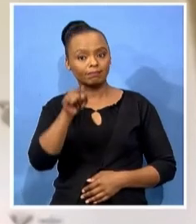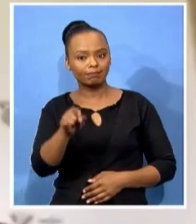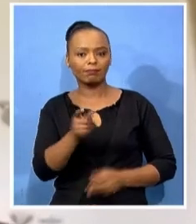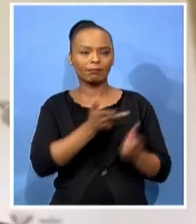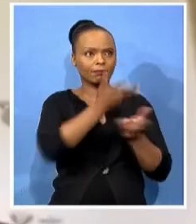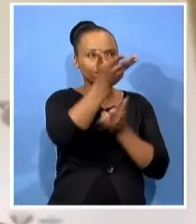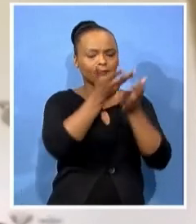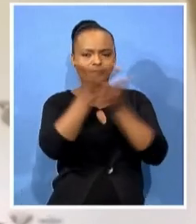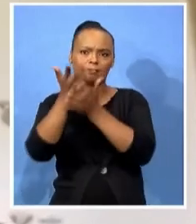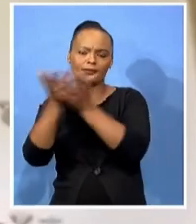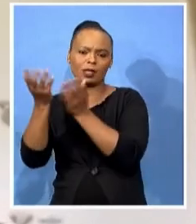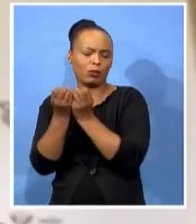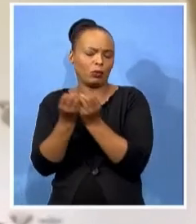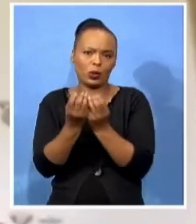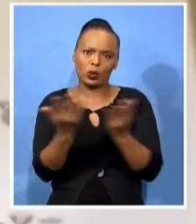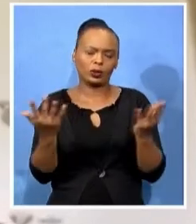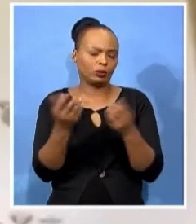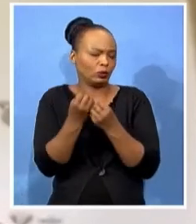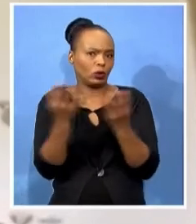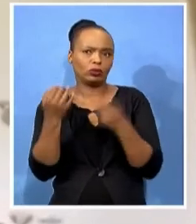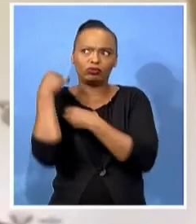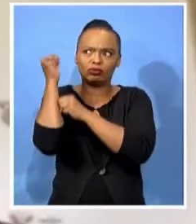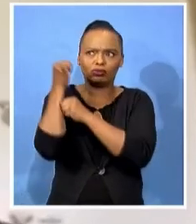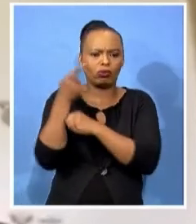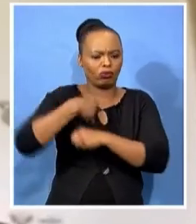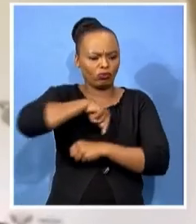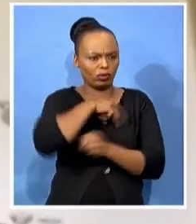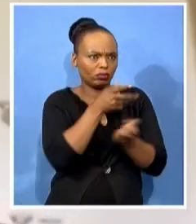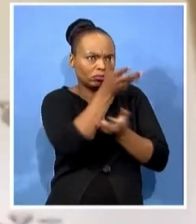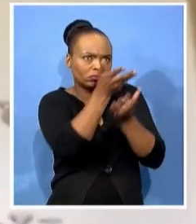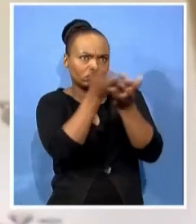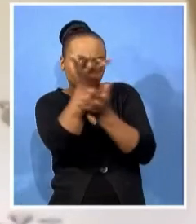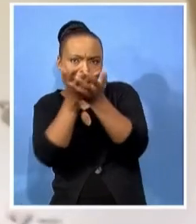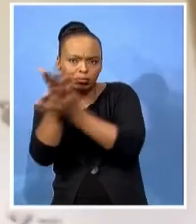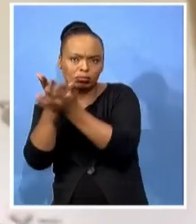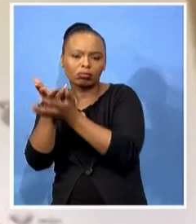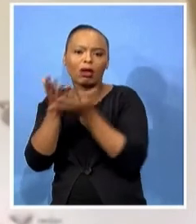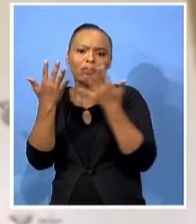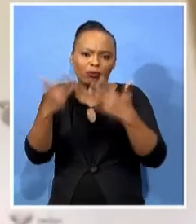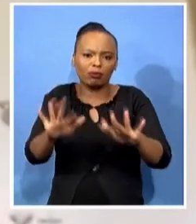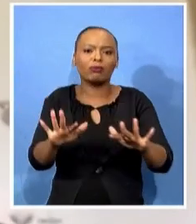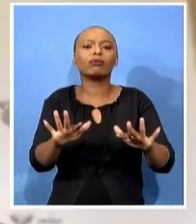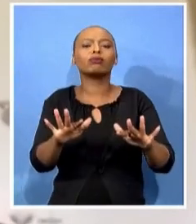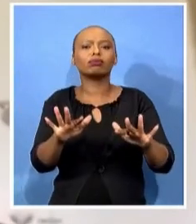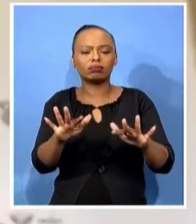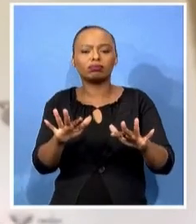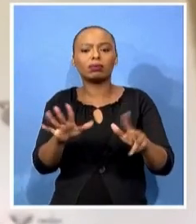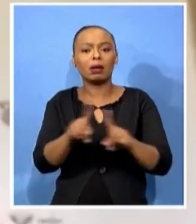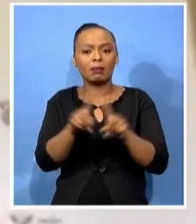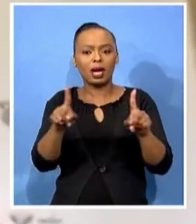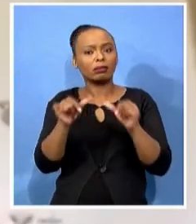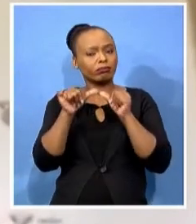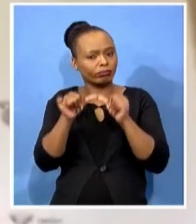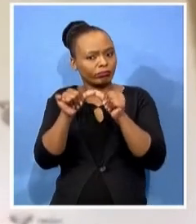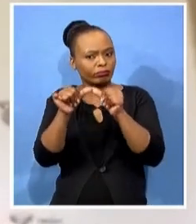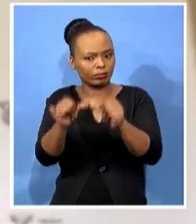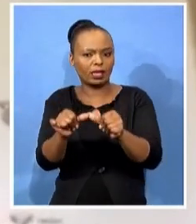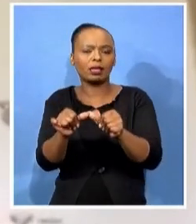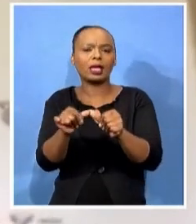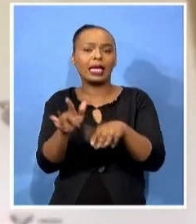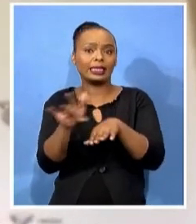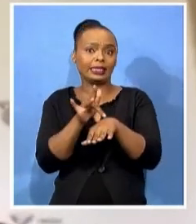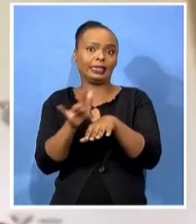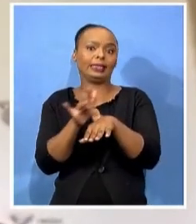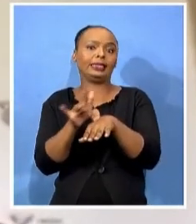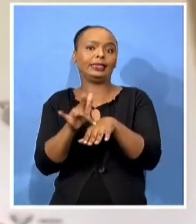manufacturers, and we're at a stage where our discussions are fairly sensitive, and we believe that we should be able to